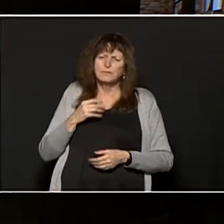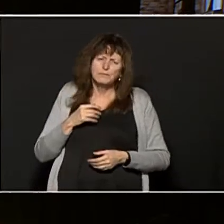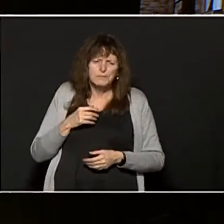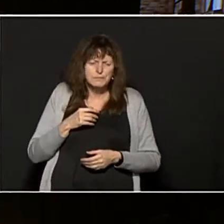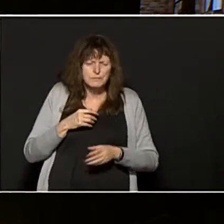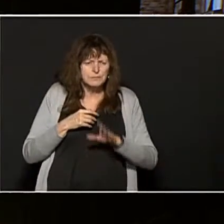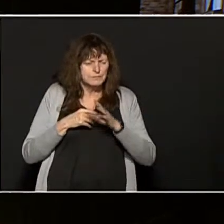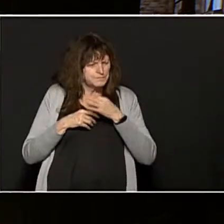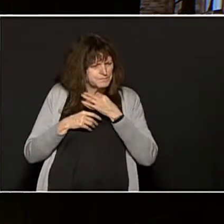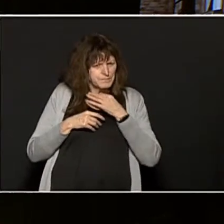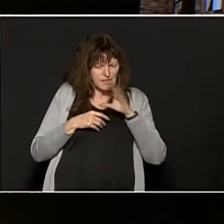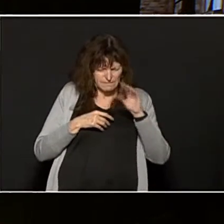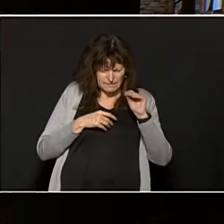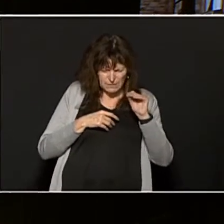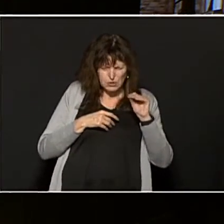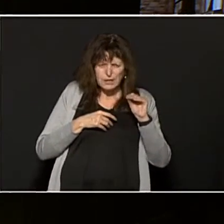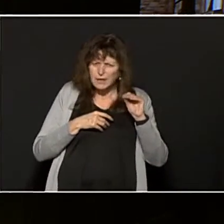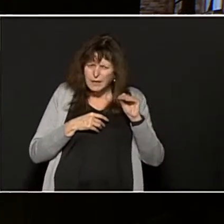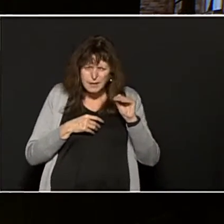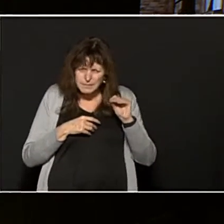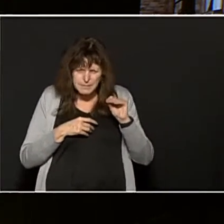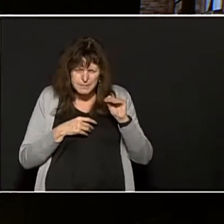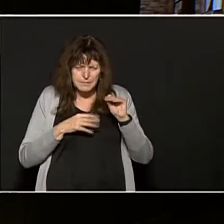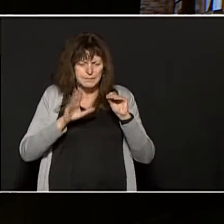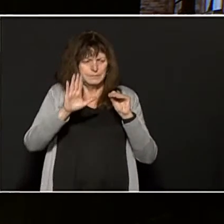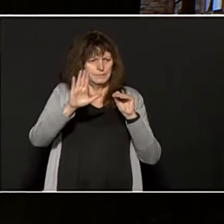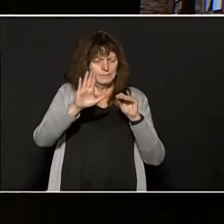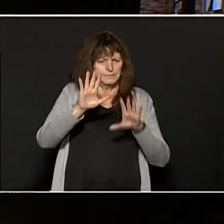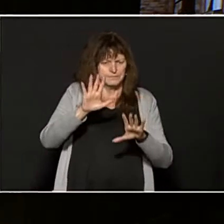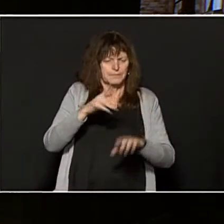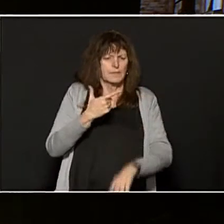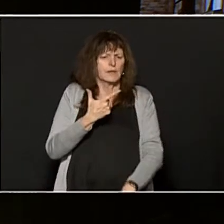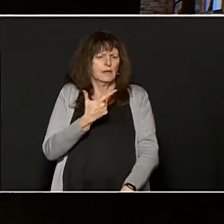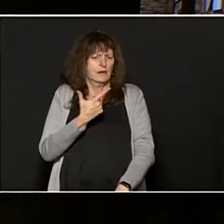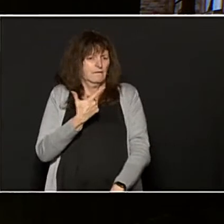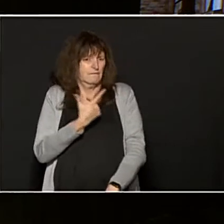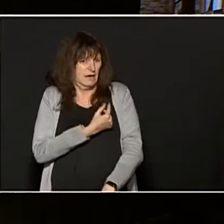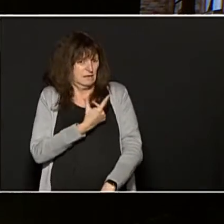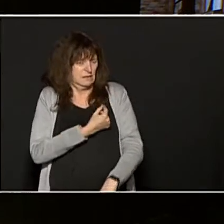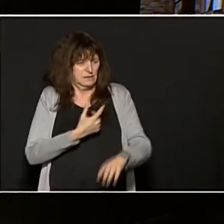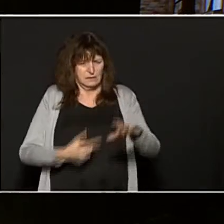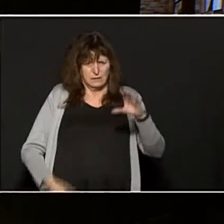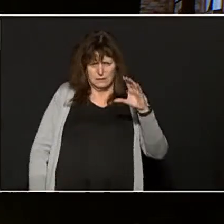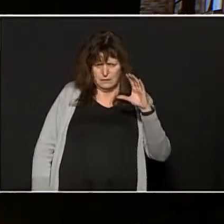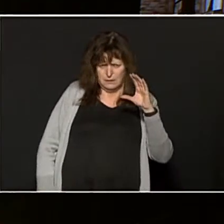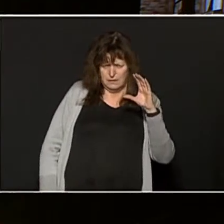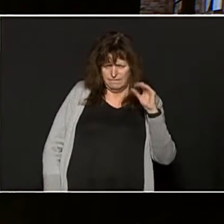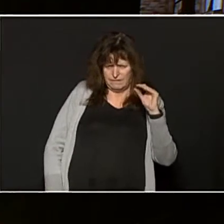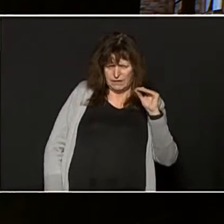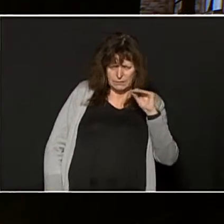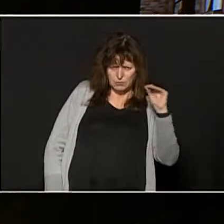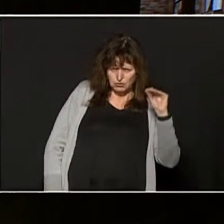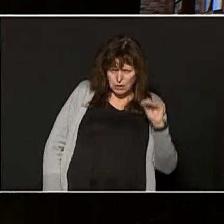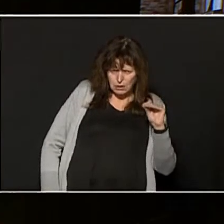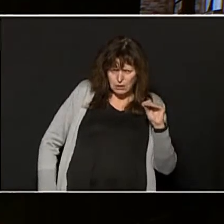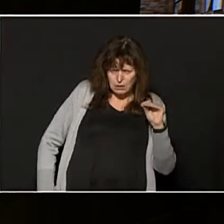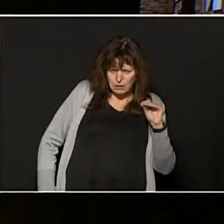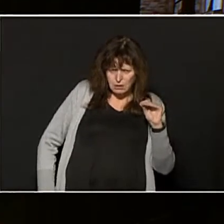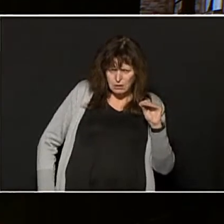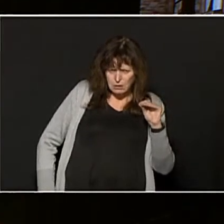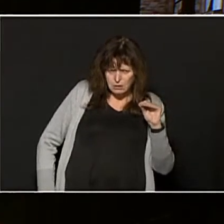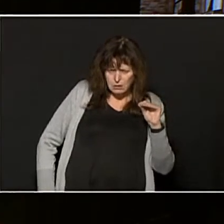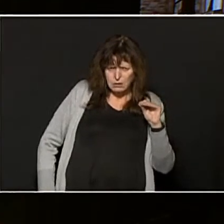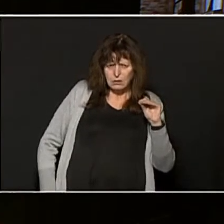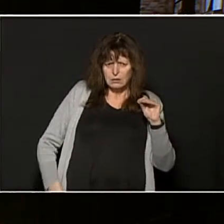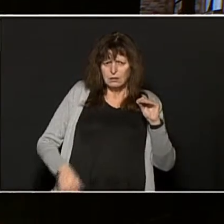sending 50% of the vaccines to the 114 hotspots for a 2-week push, is that enough to do